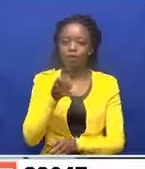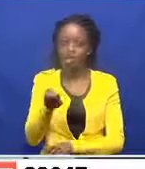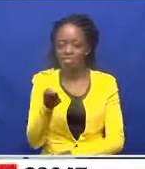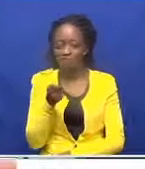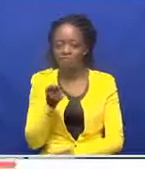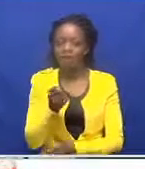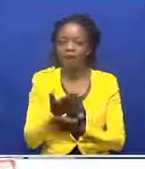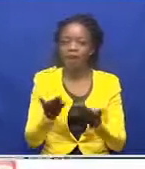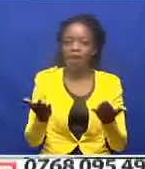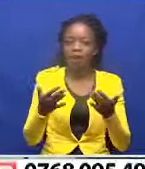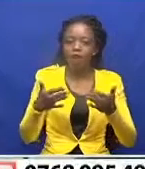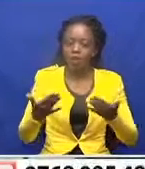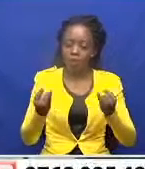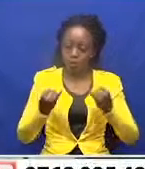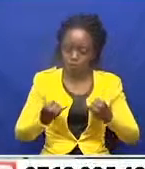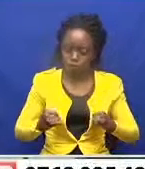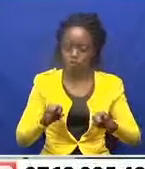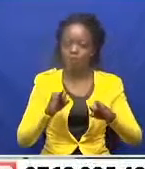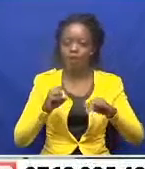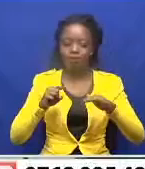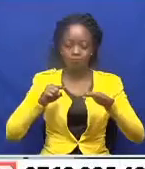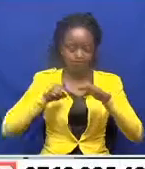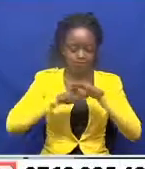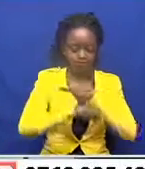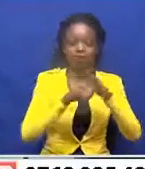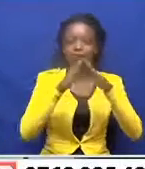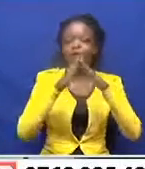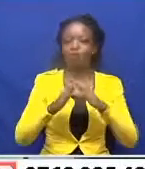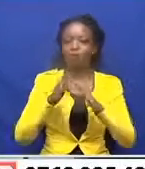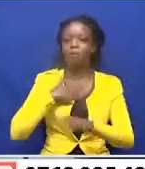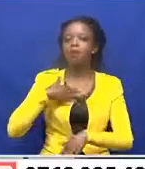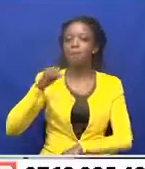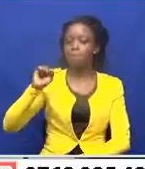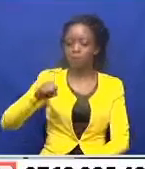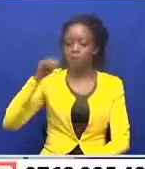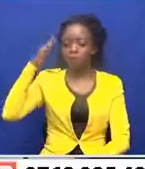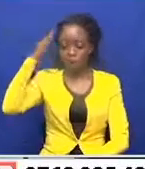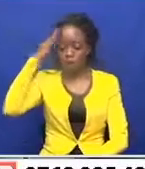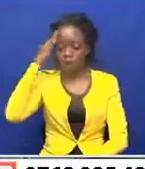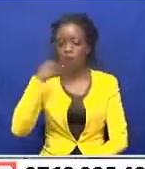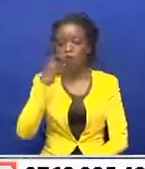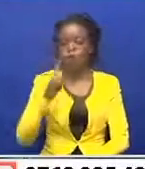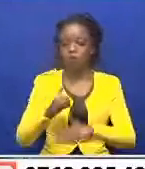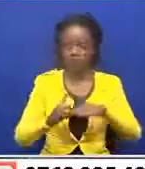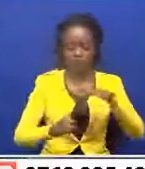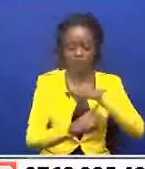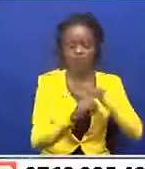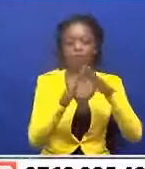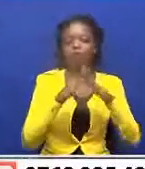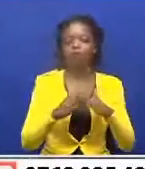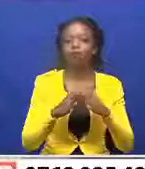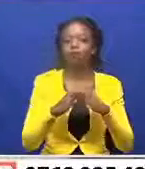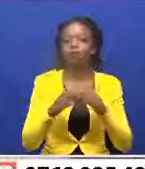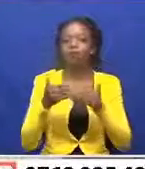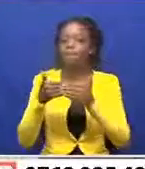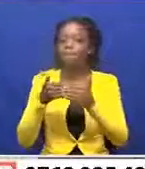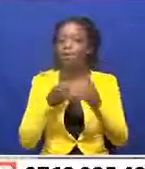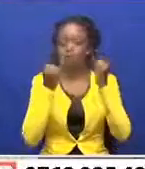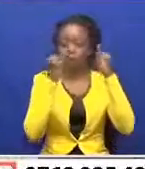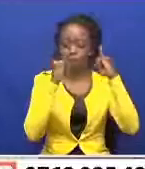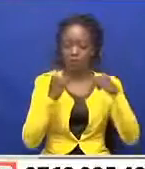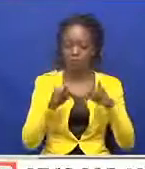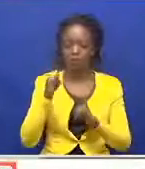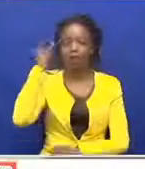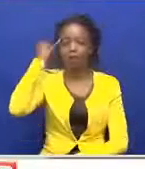ama kujaribu kuingia kwa nyumba, nitajua kuna mtu ameingia. Before implementing the innovation at